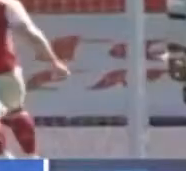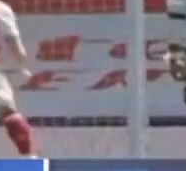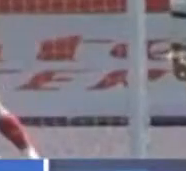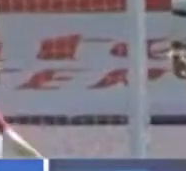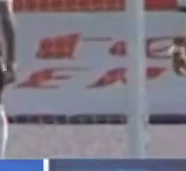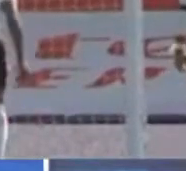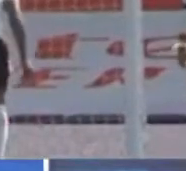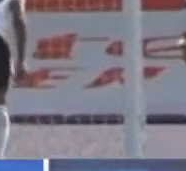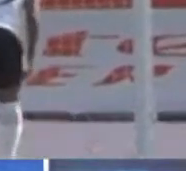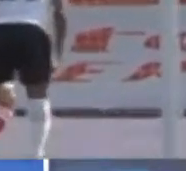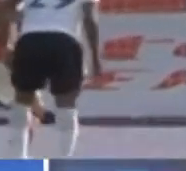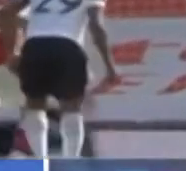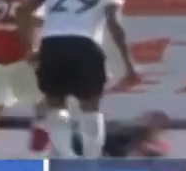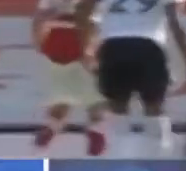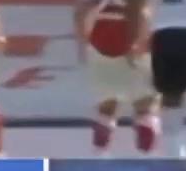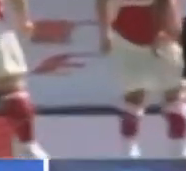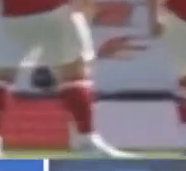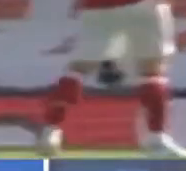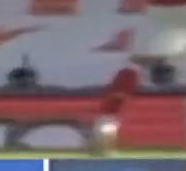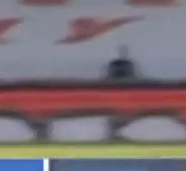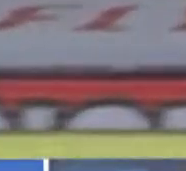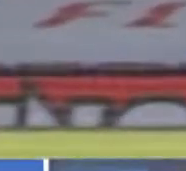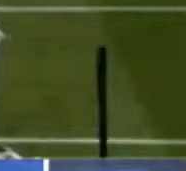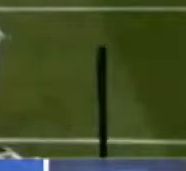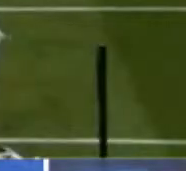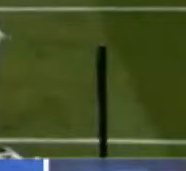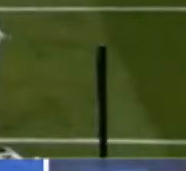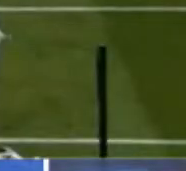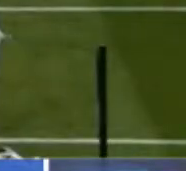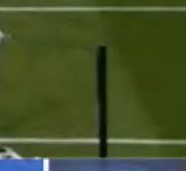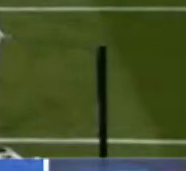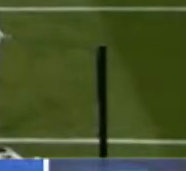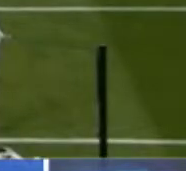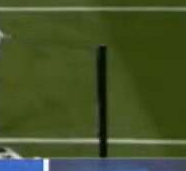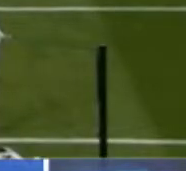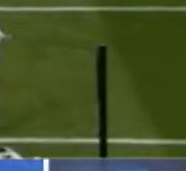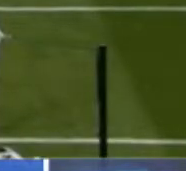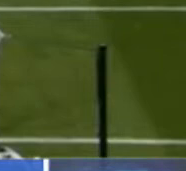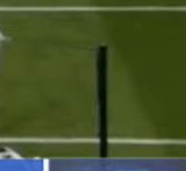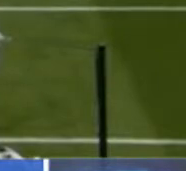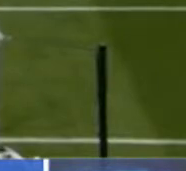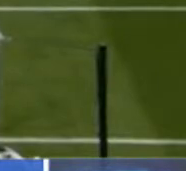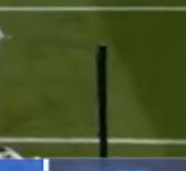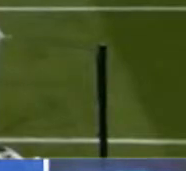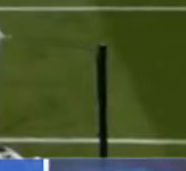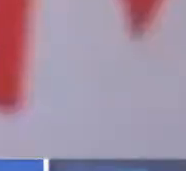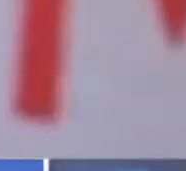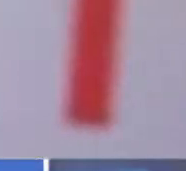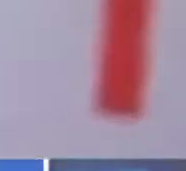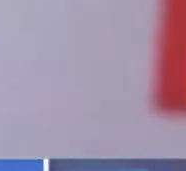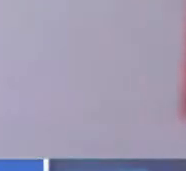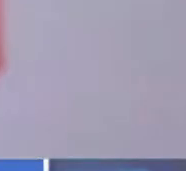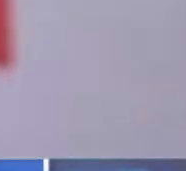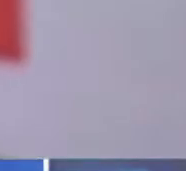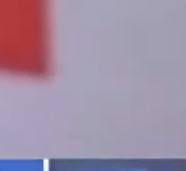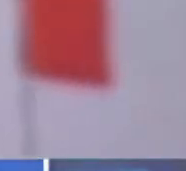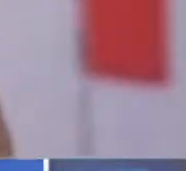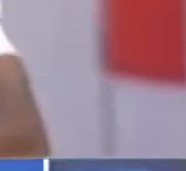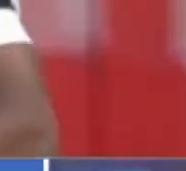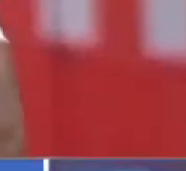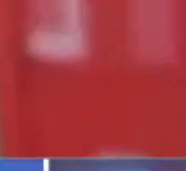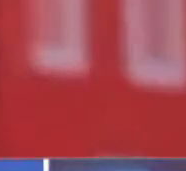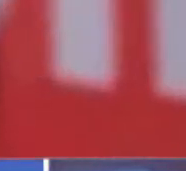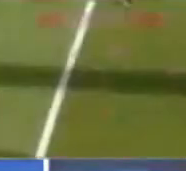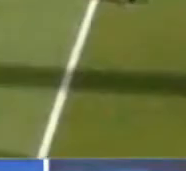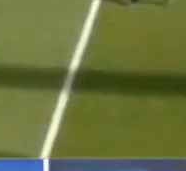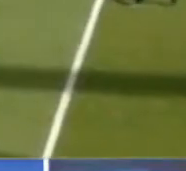A team who are still fighting, still believing. A team who need a hero or two. And Josh Maja from